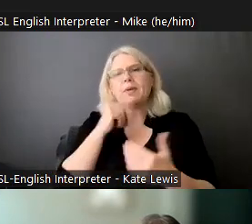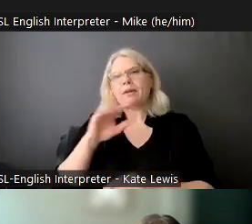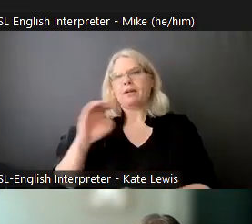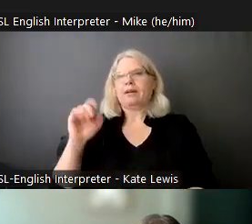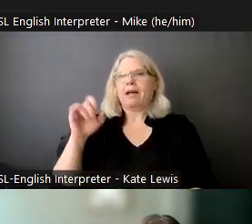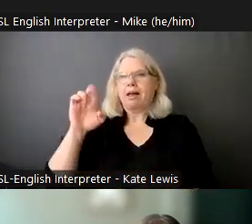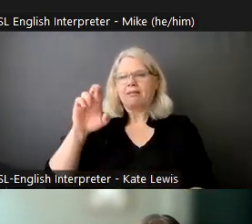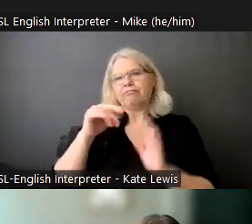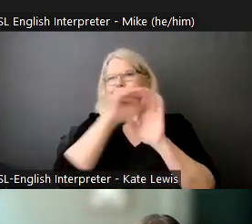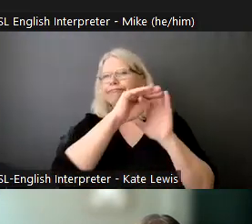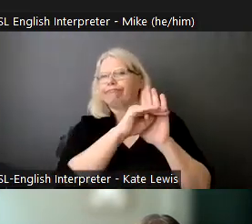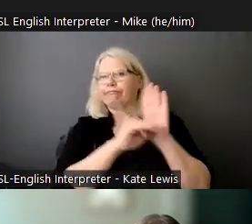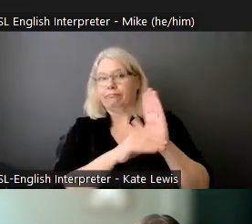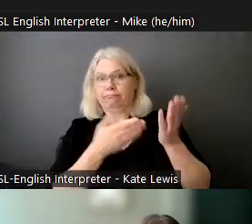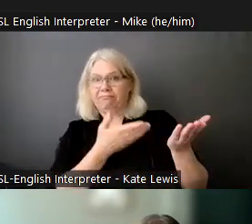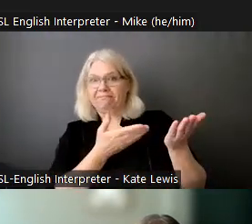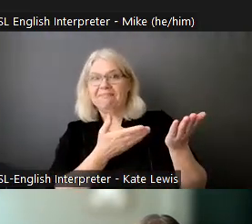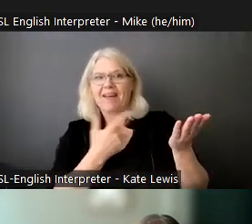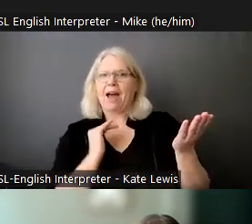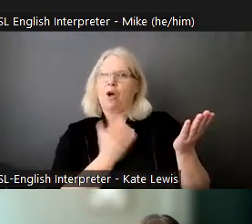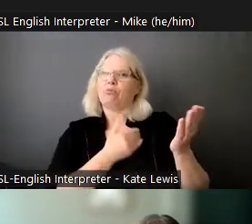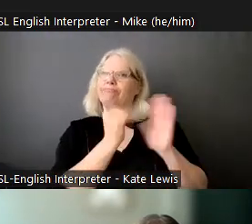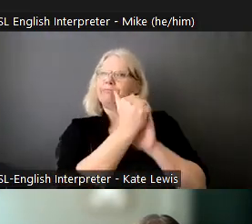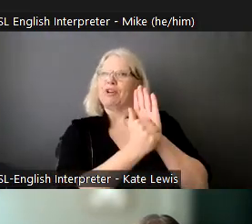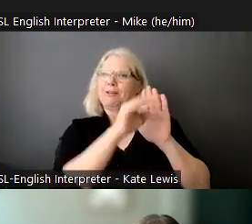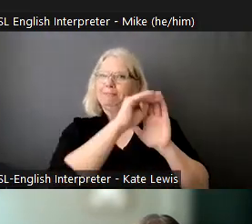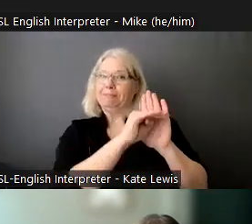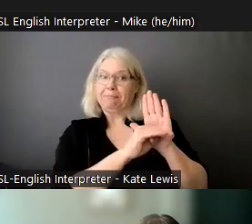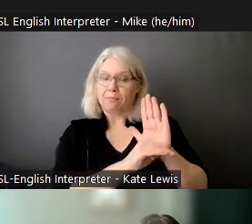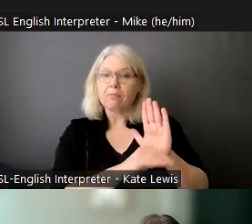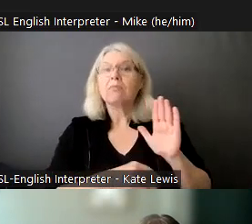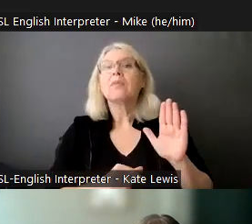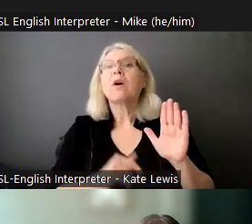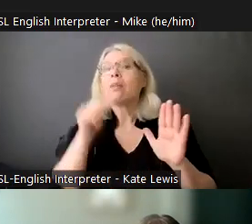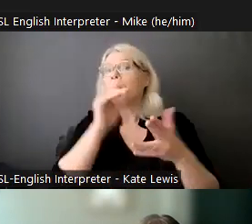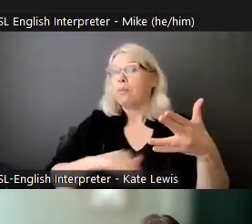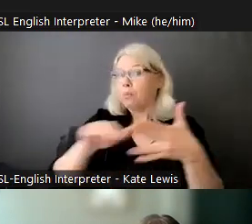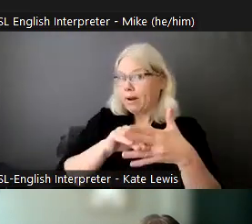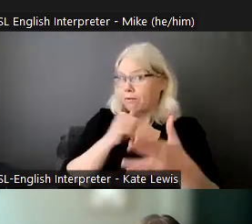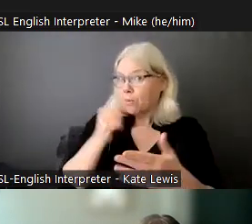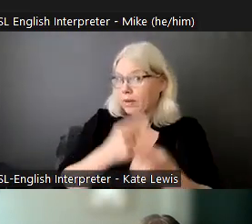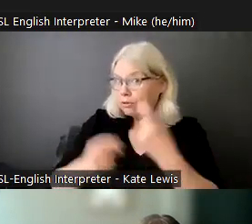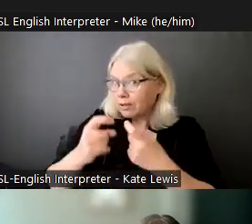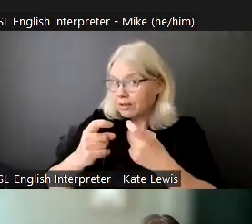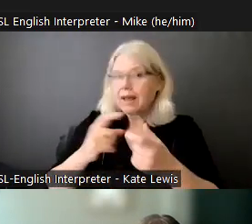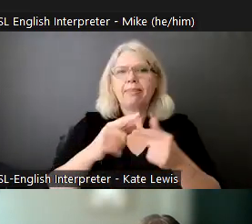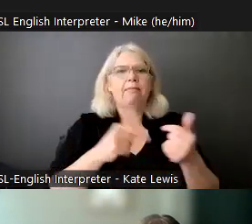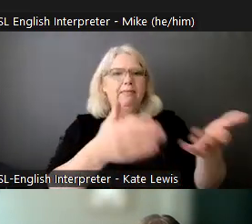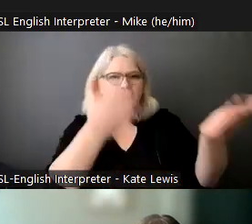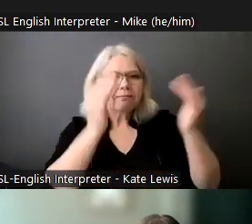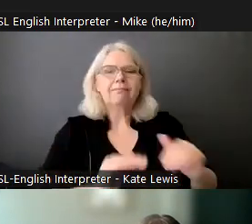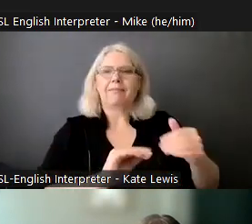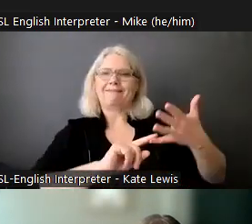safe storage, and sharing. We'll take a break for some questions, and then we're going to focus on the capacity tests and the role